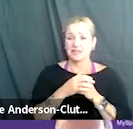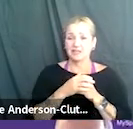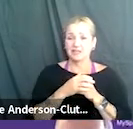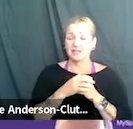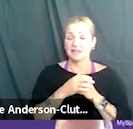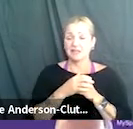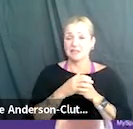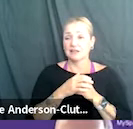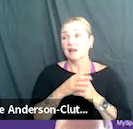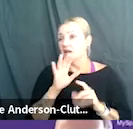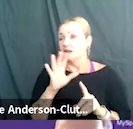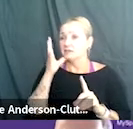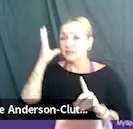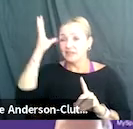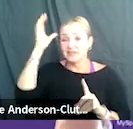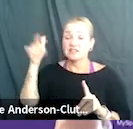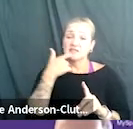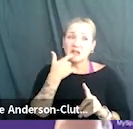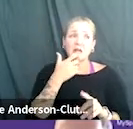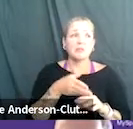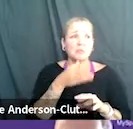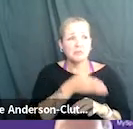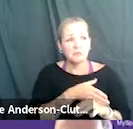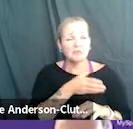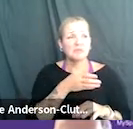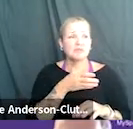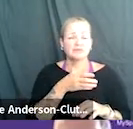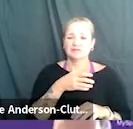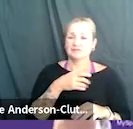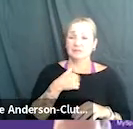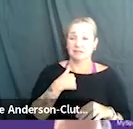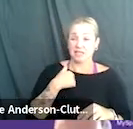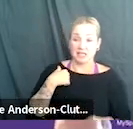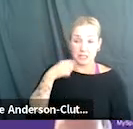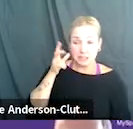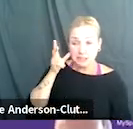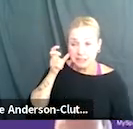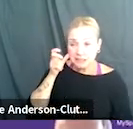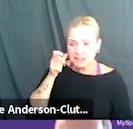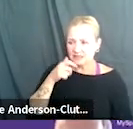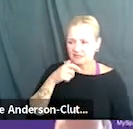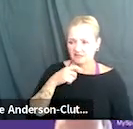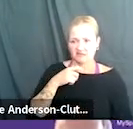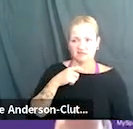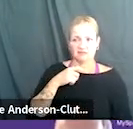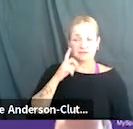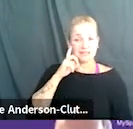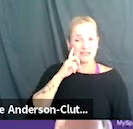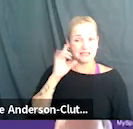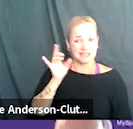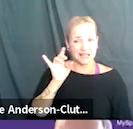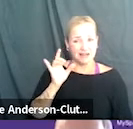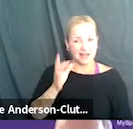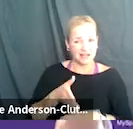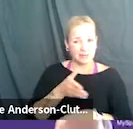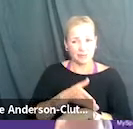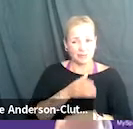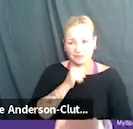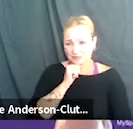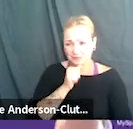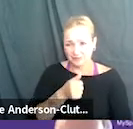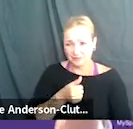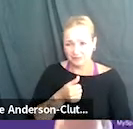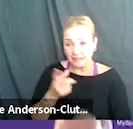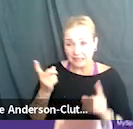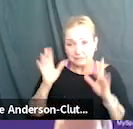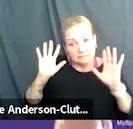still. And so they didn't really want to use other medicines. I mean, he was already taking guanfacine and olanzapine, so they